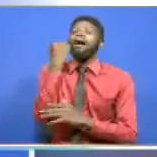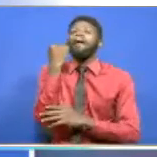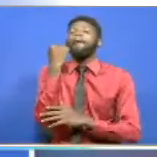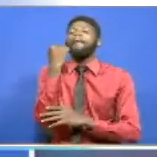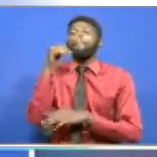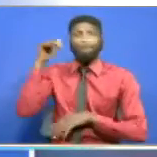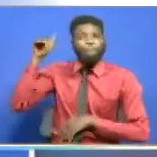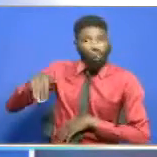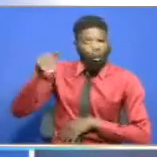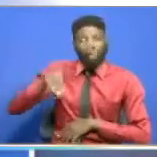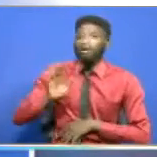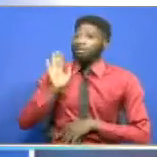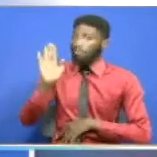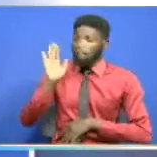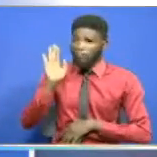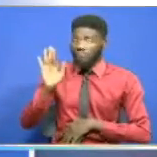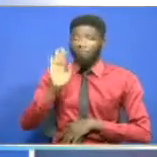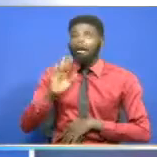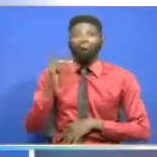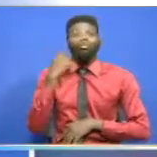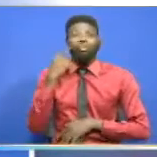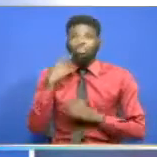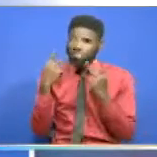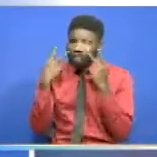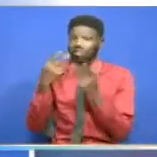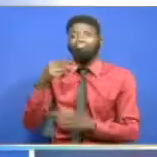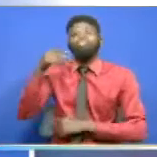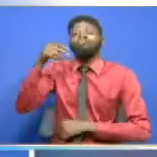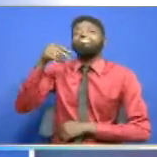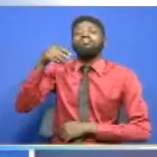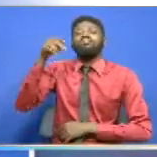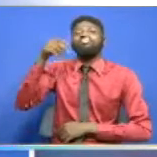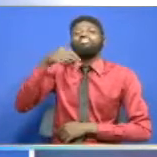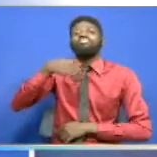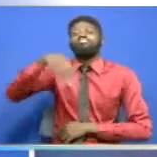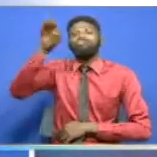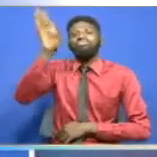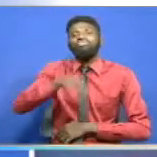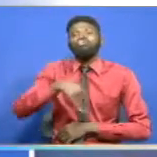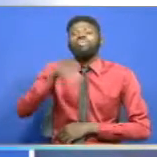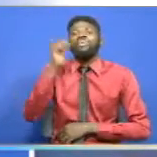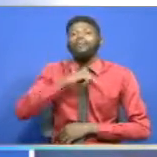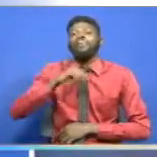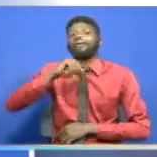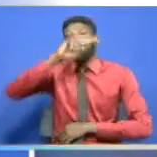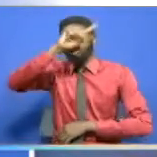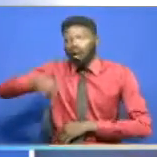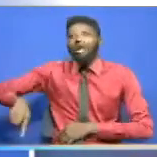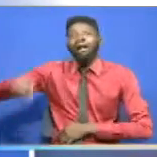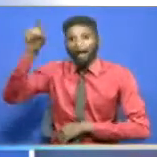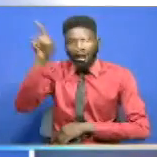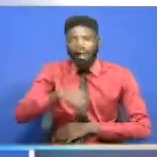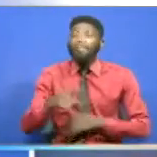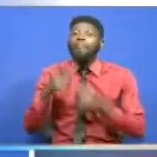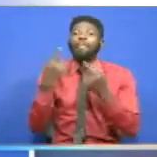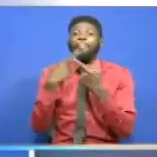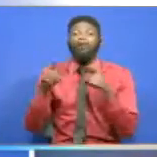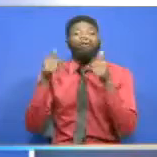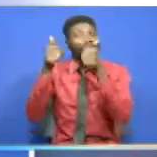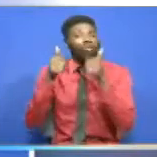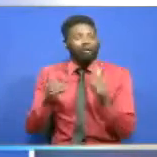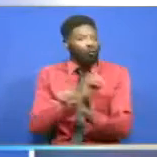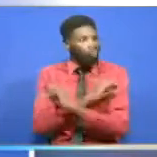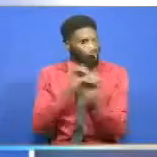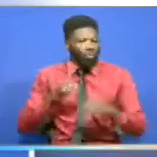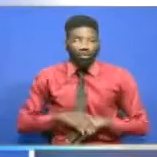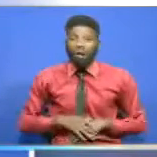stalls earmarked for demolitions without any notice. Now, the traders claim they have nowhere